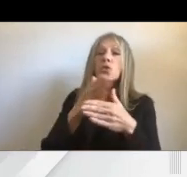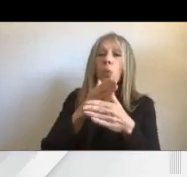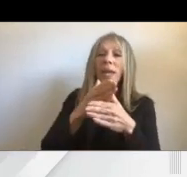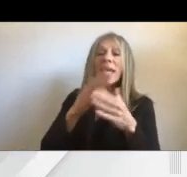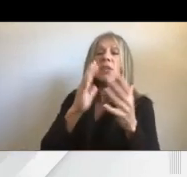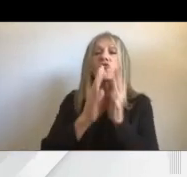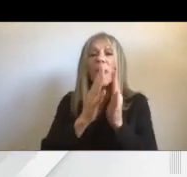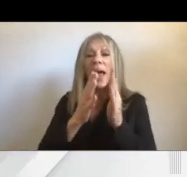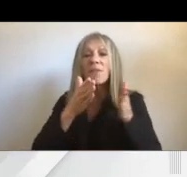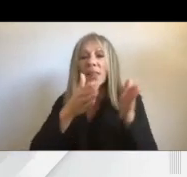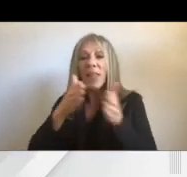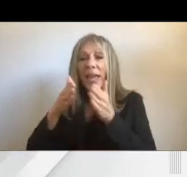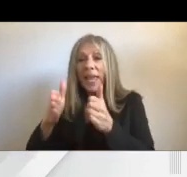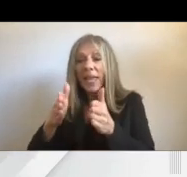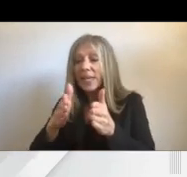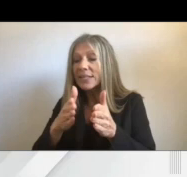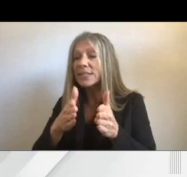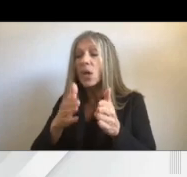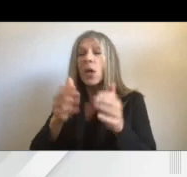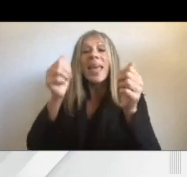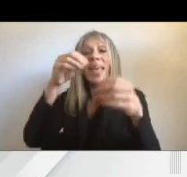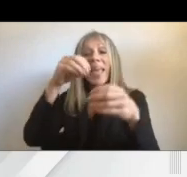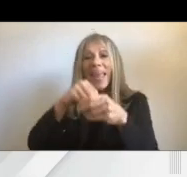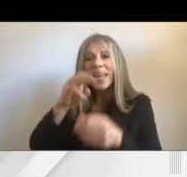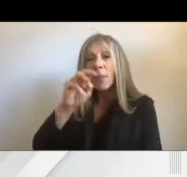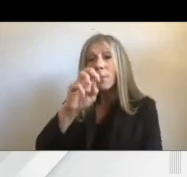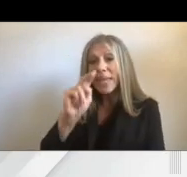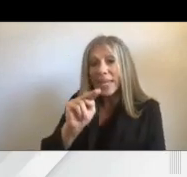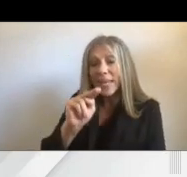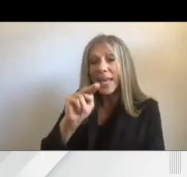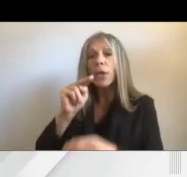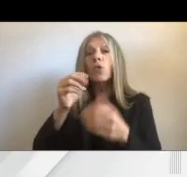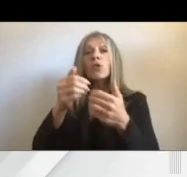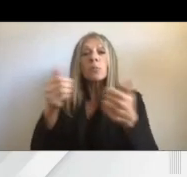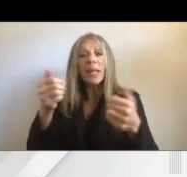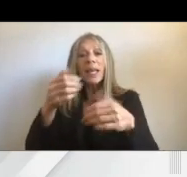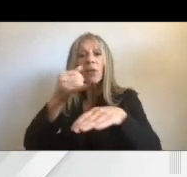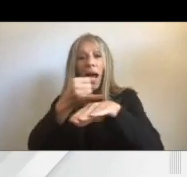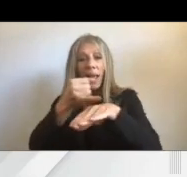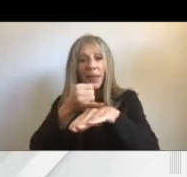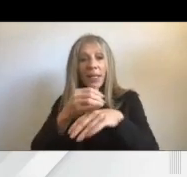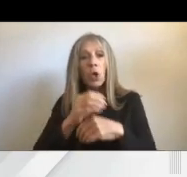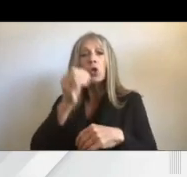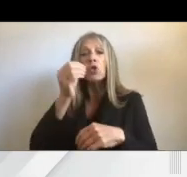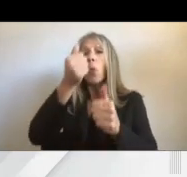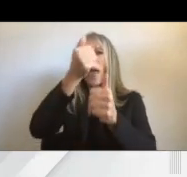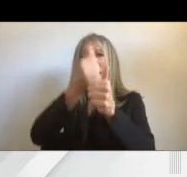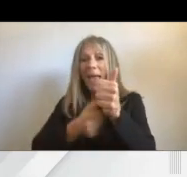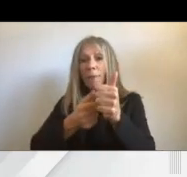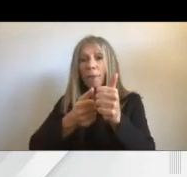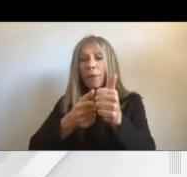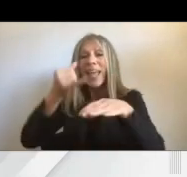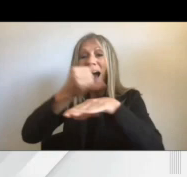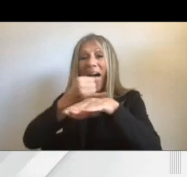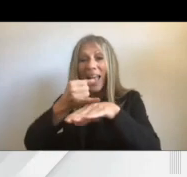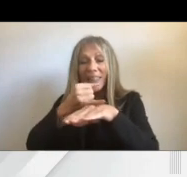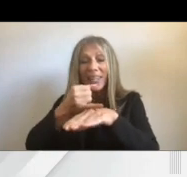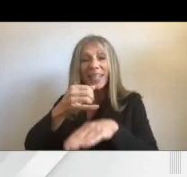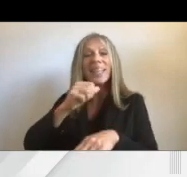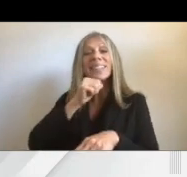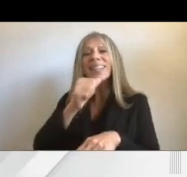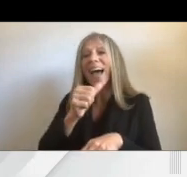R305 speaks specifically to dome size, dome spacing, the contrast of detectable warning surface